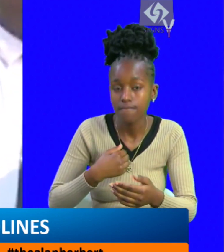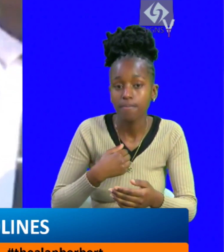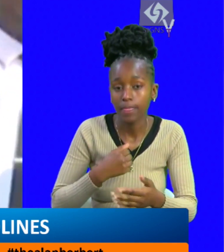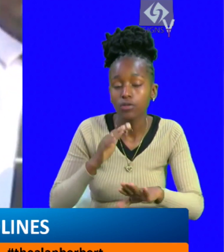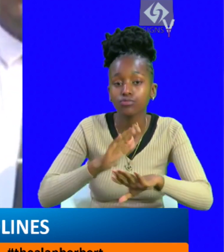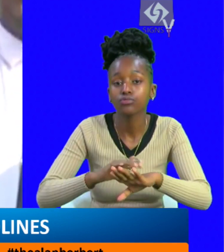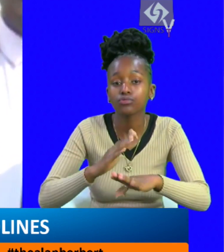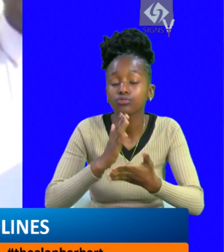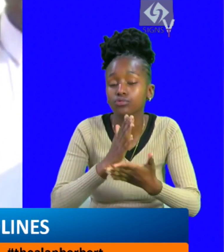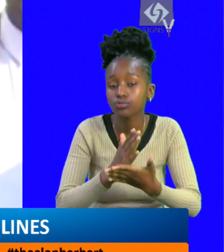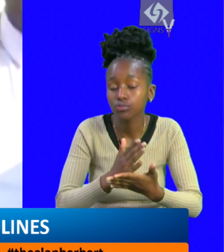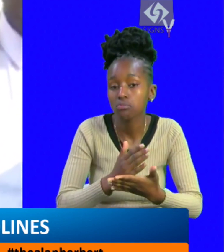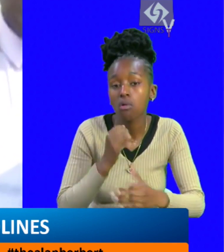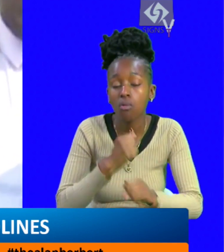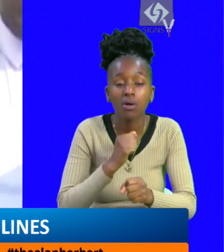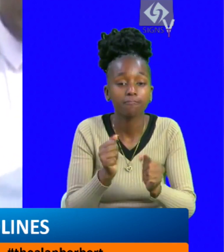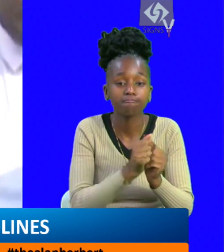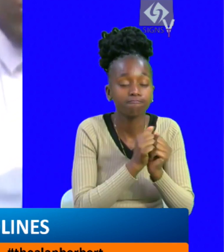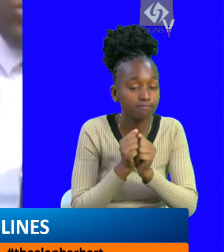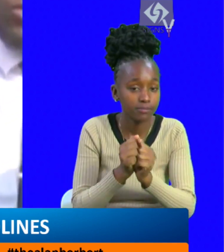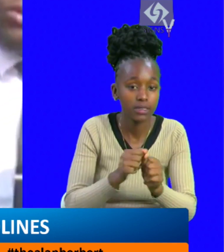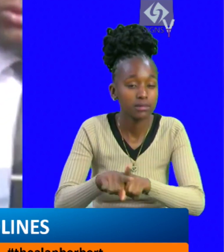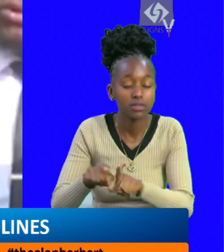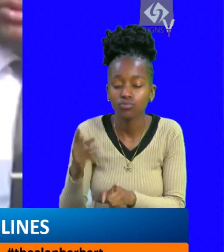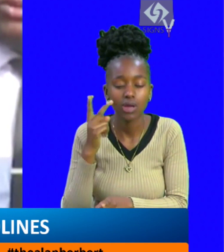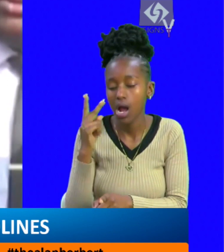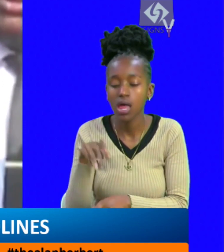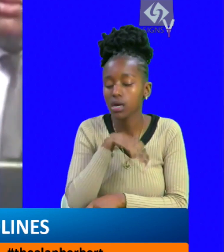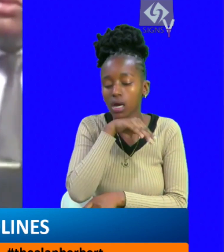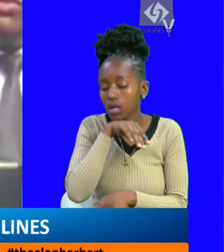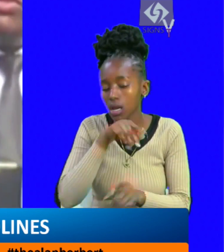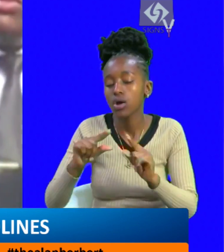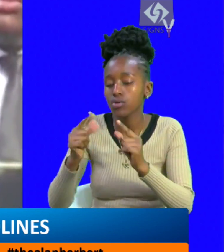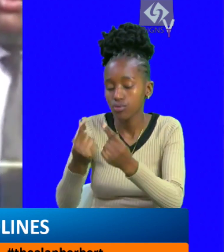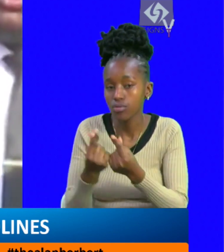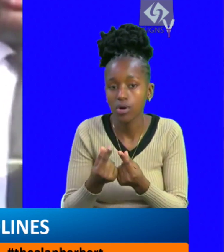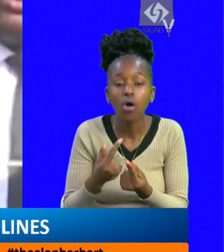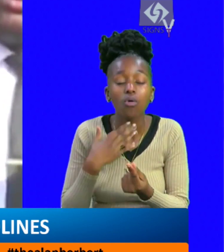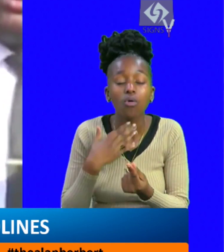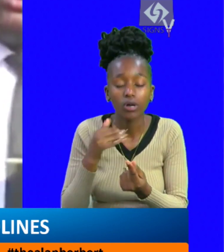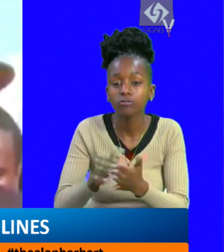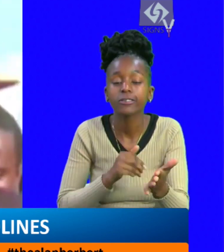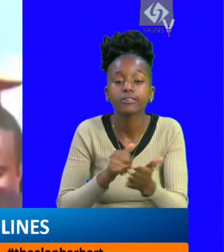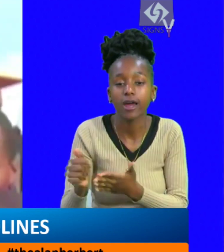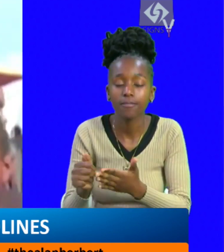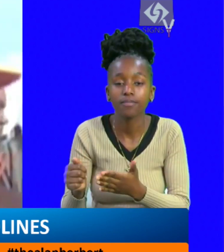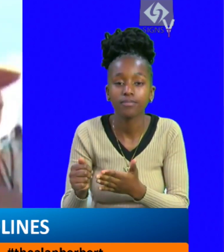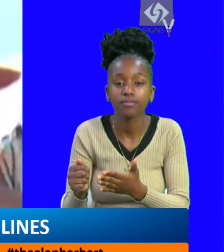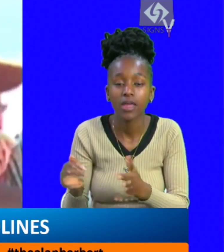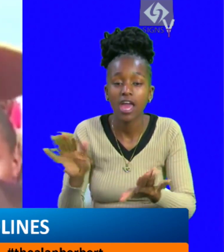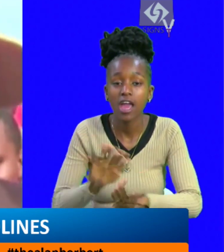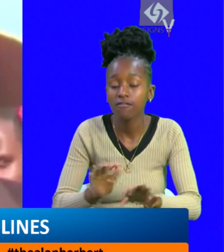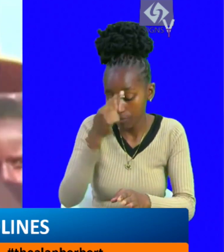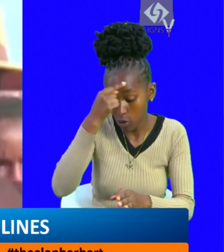though it is a work in futility. It cannot work, it has never worked, and it will never work.